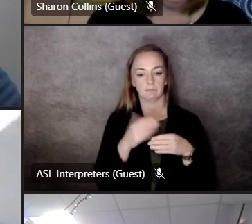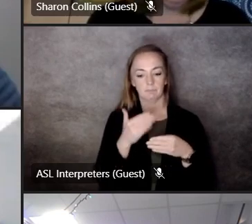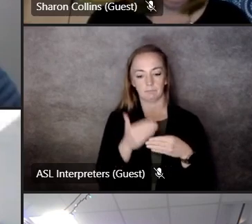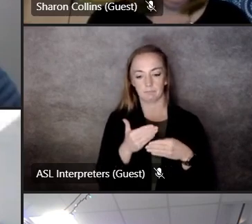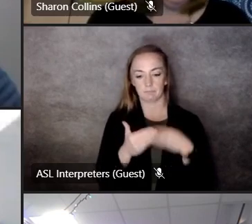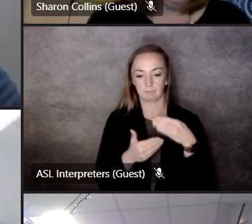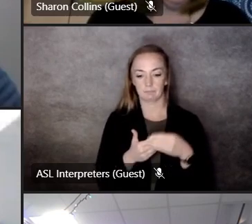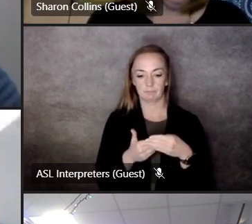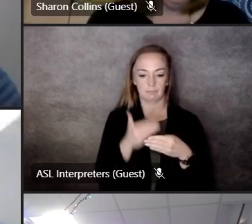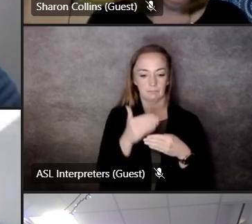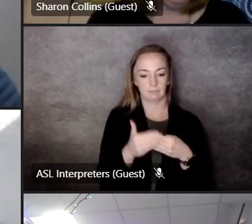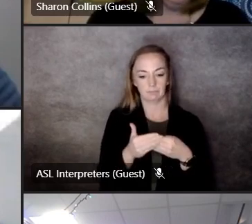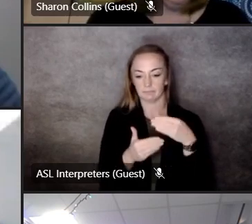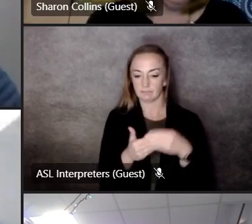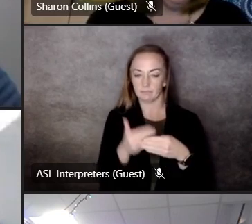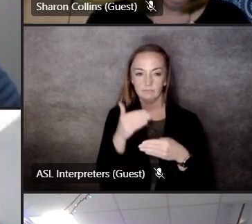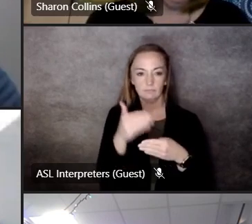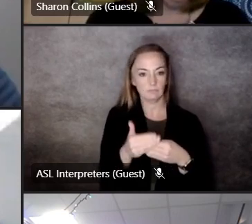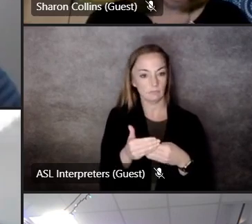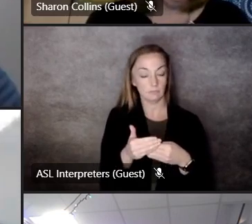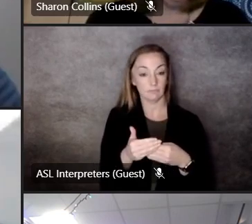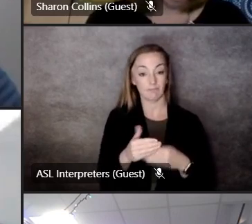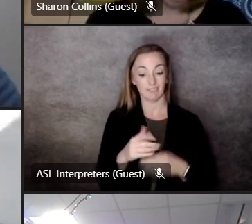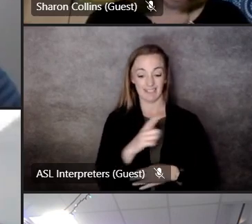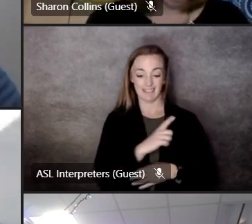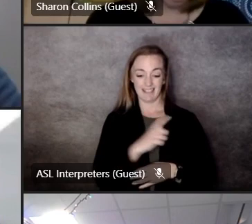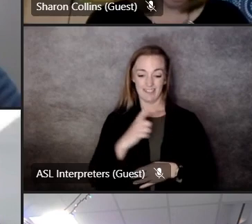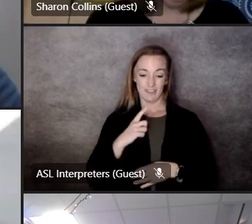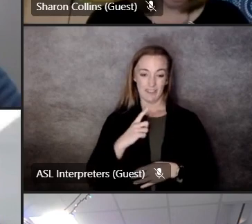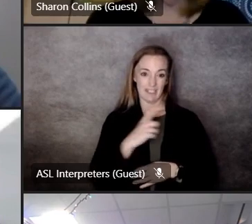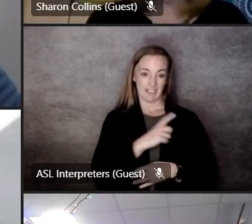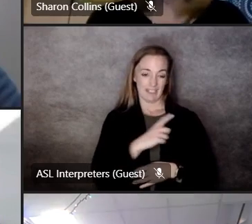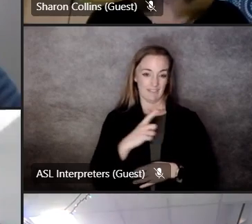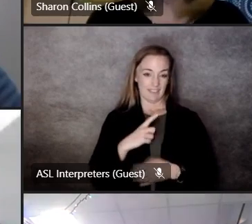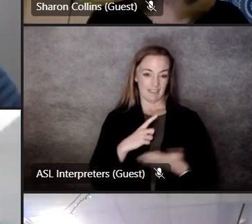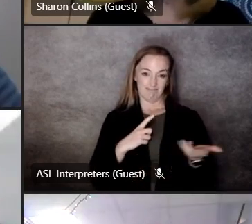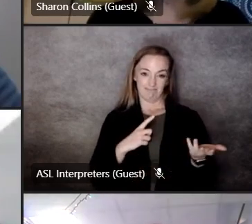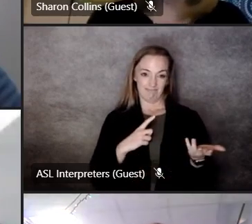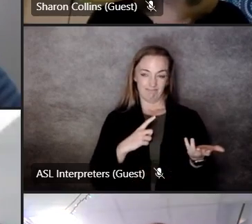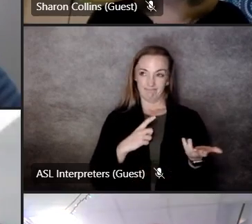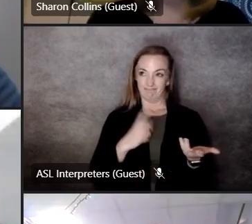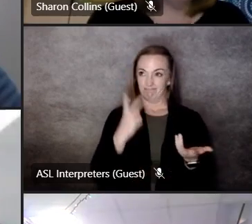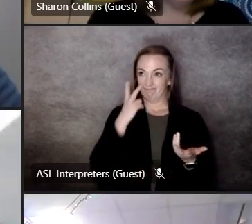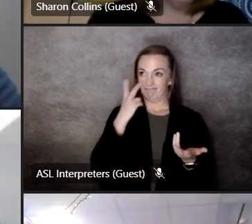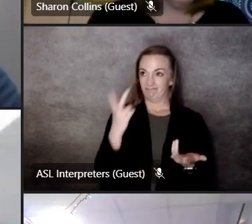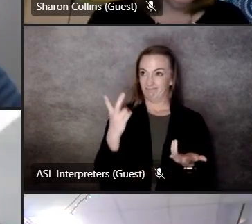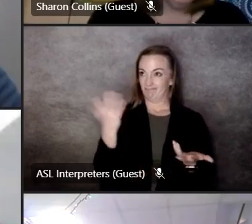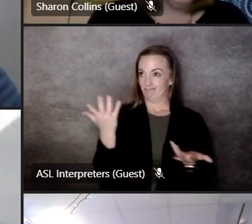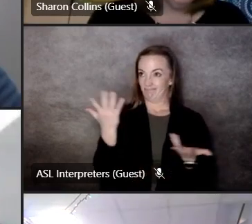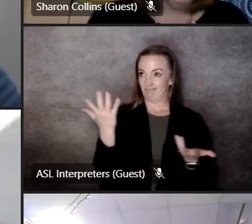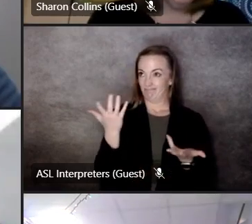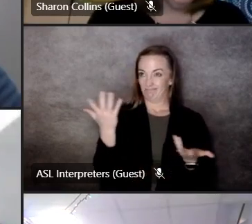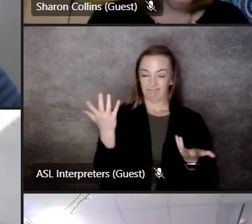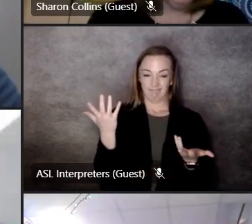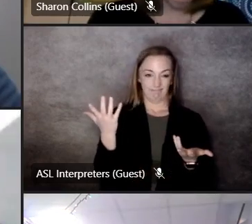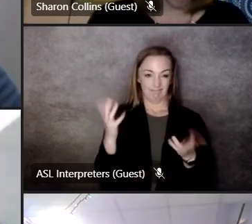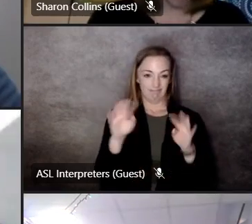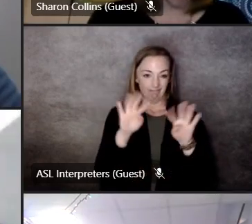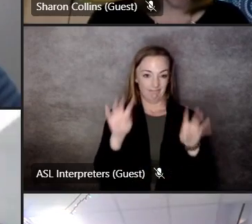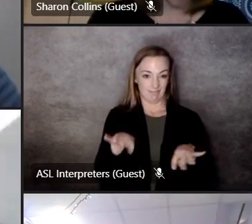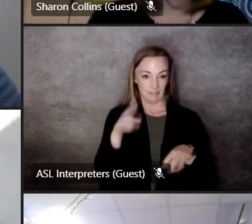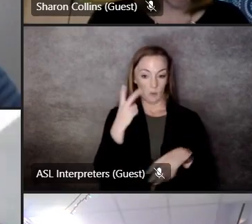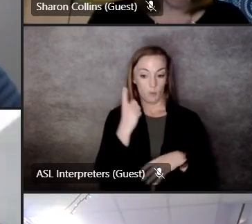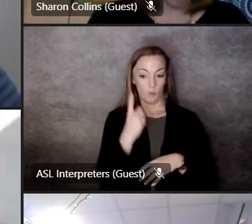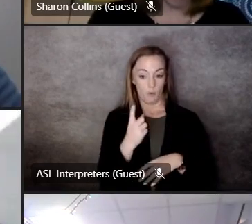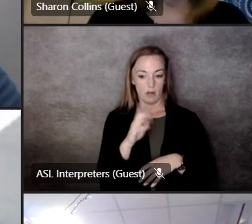Legislatively, it just really stands to be seen. The one bill I'll mention is